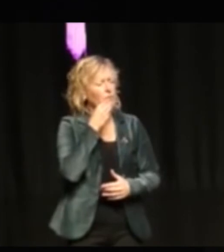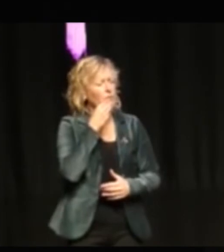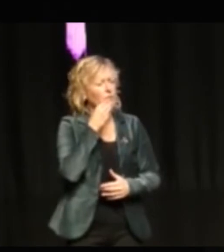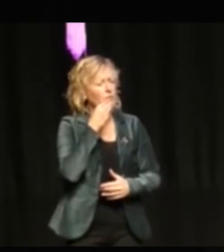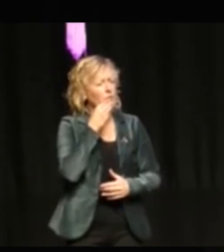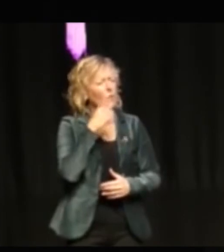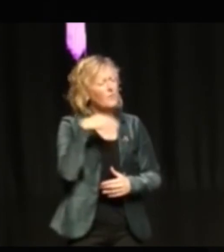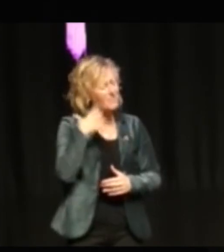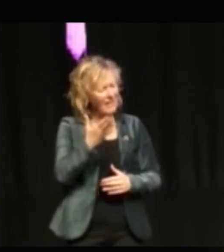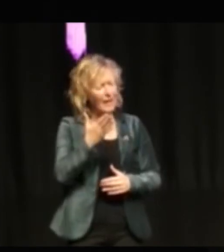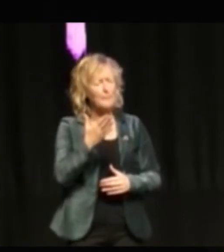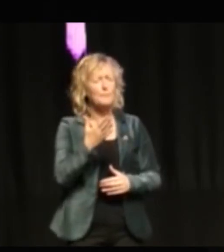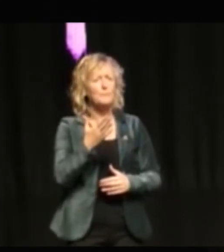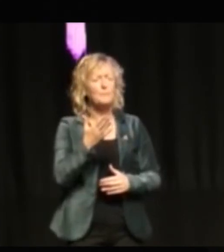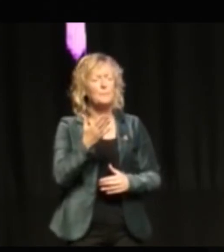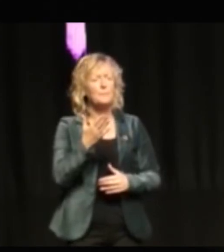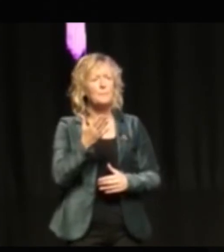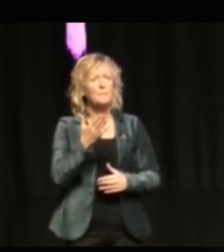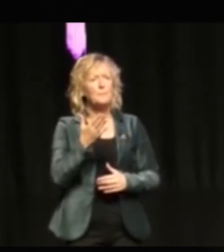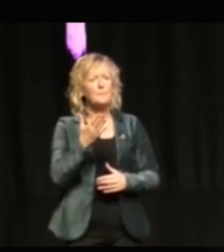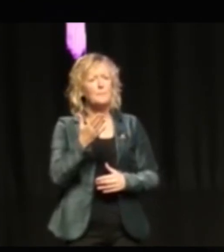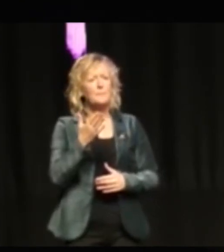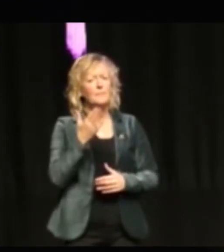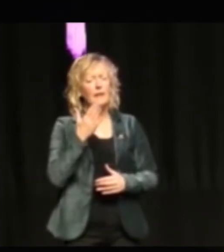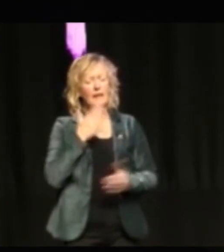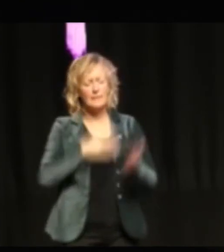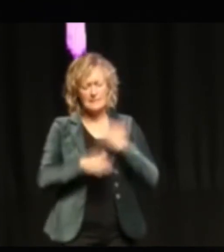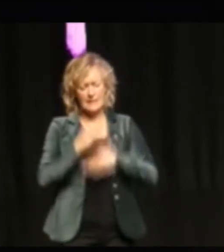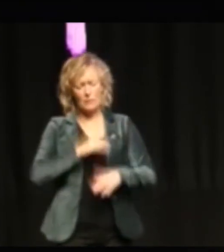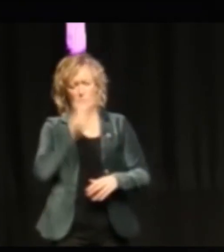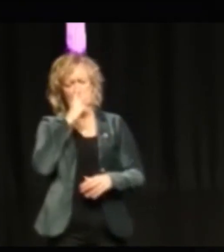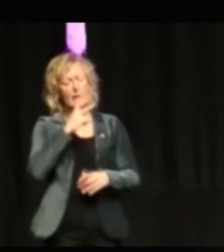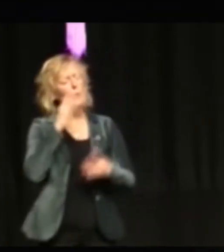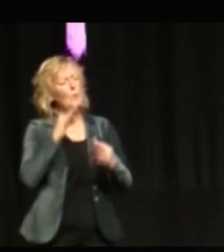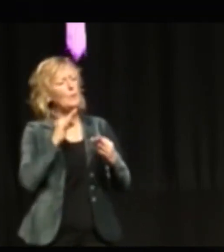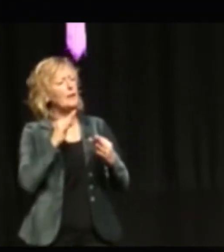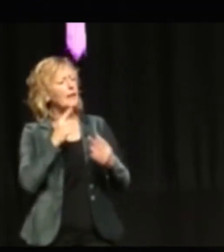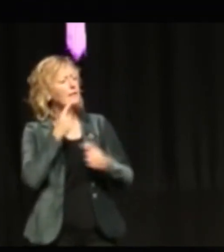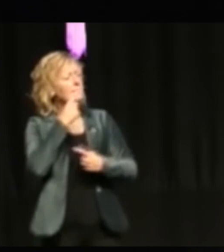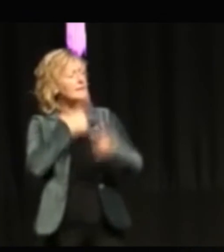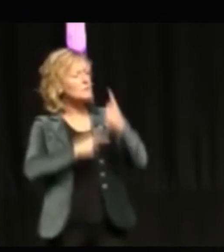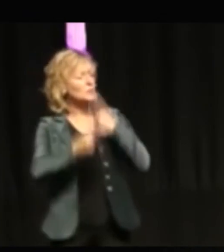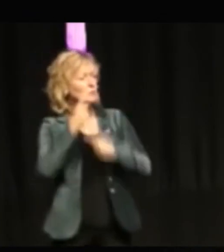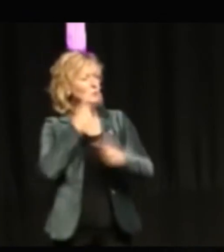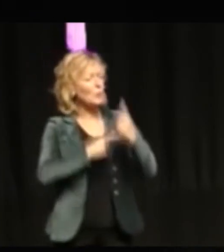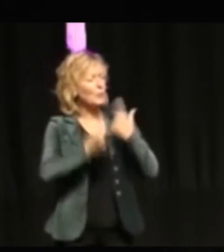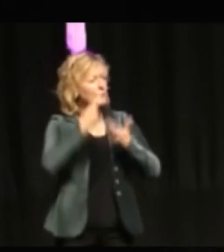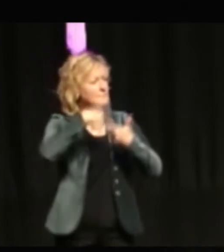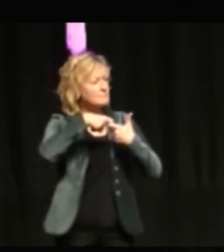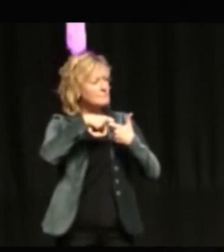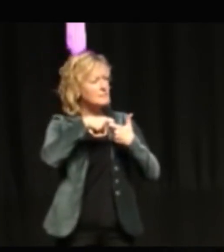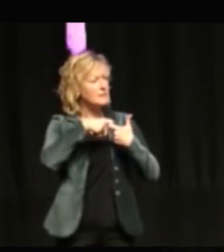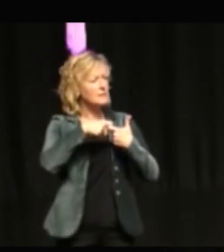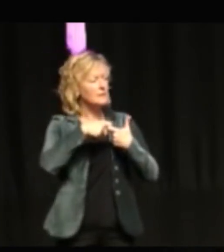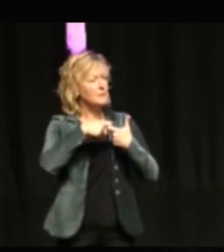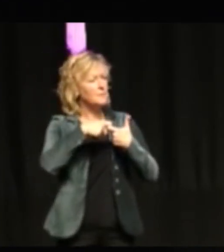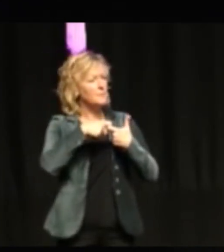really interesting to see how the discussion now goes towards making the right